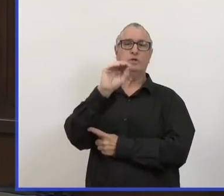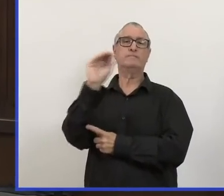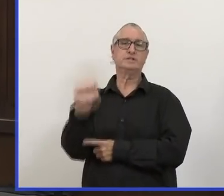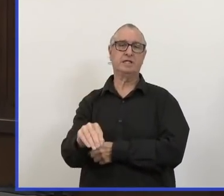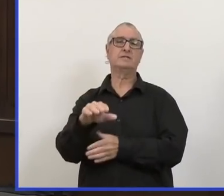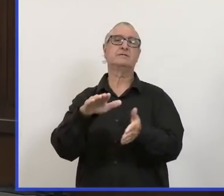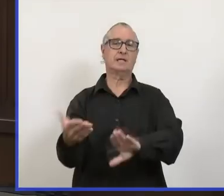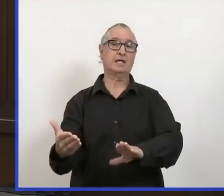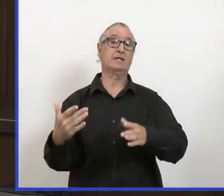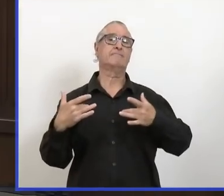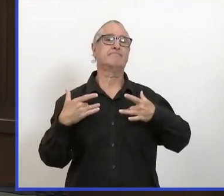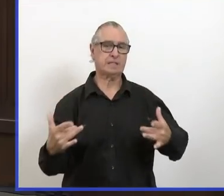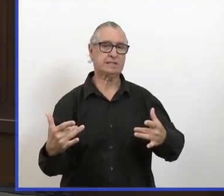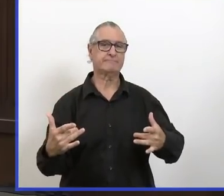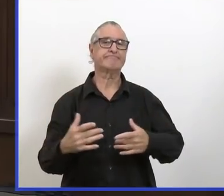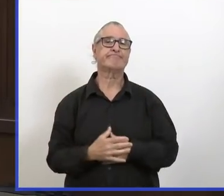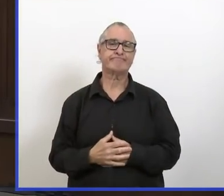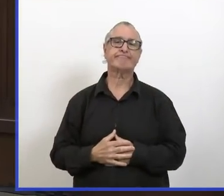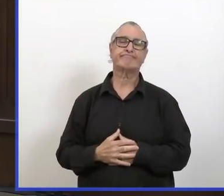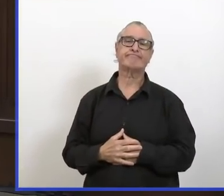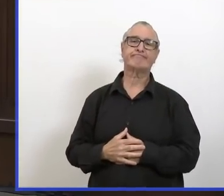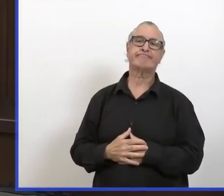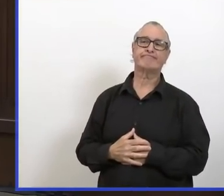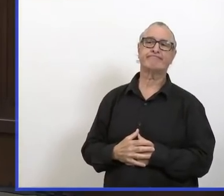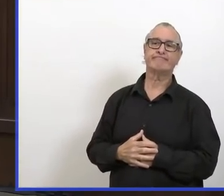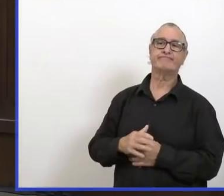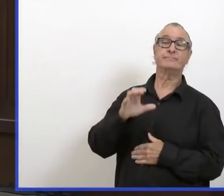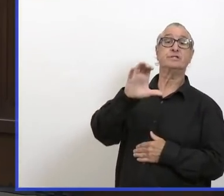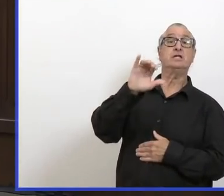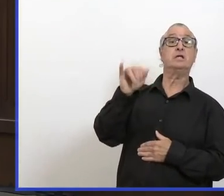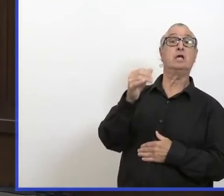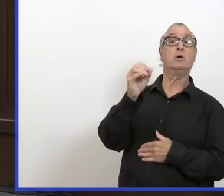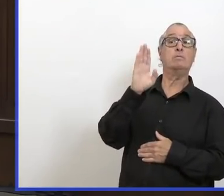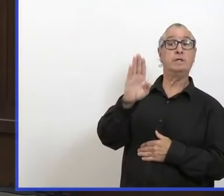From CJOB, Skyler.